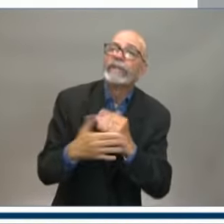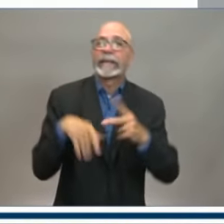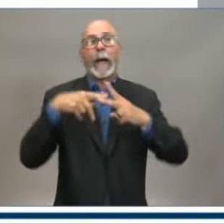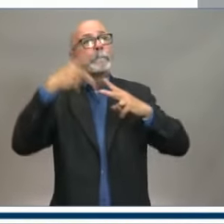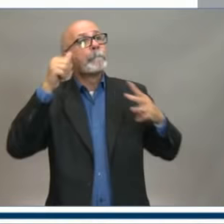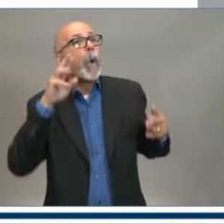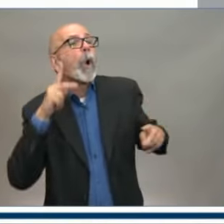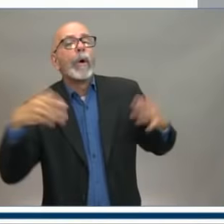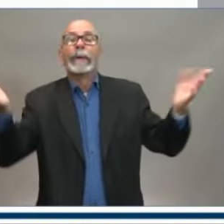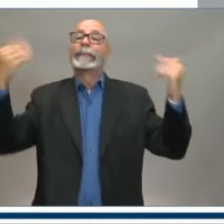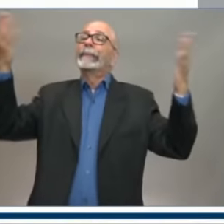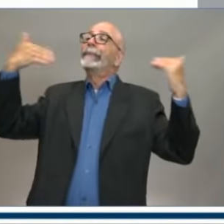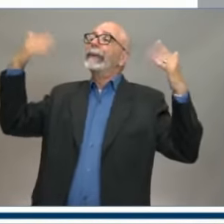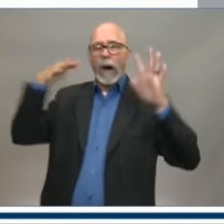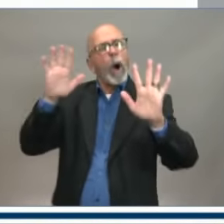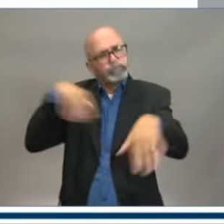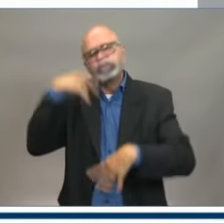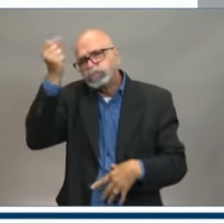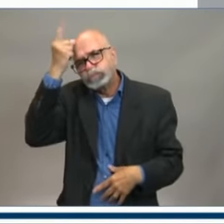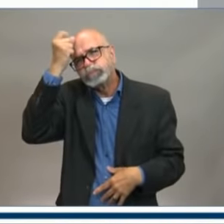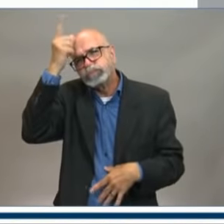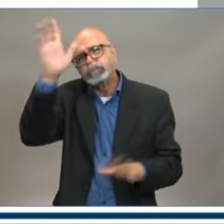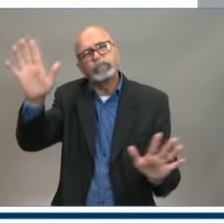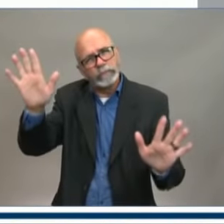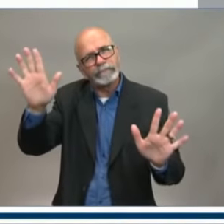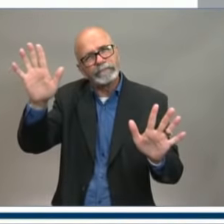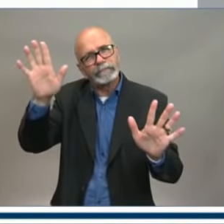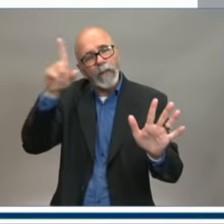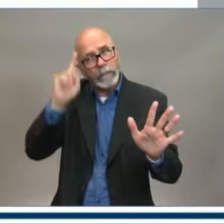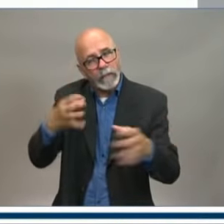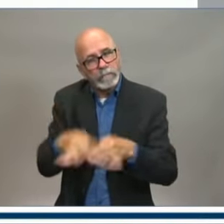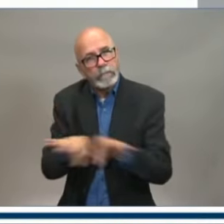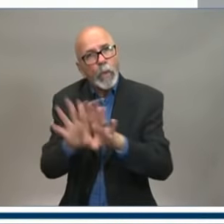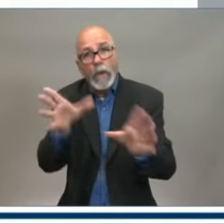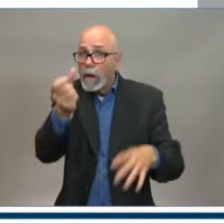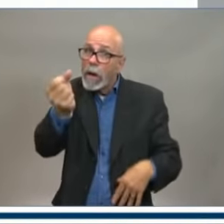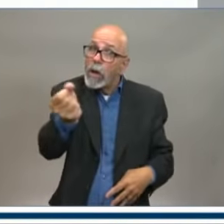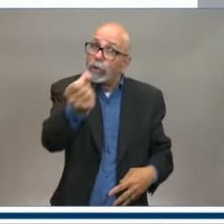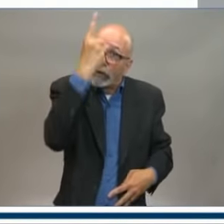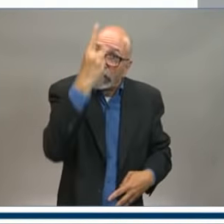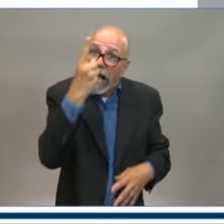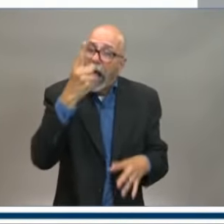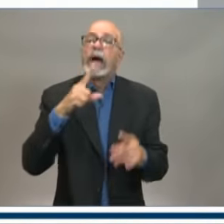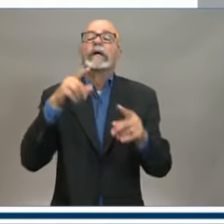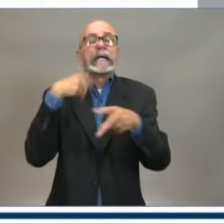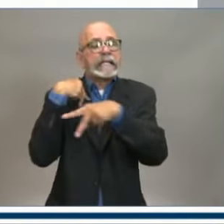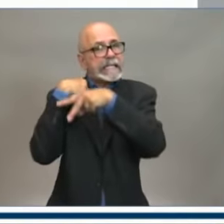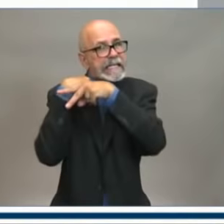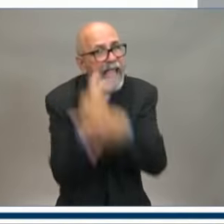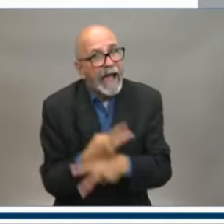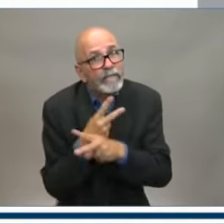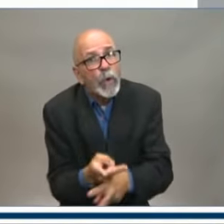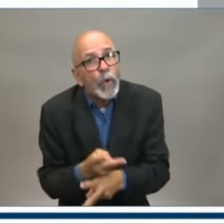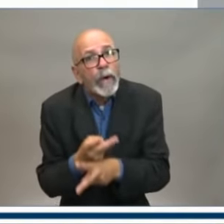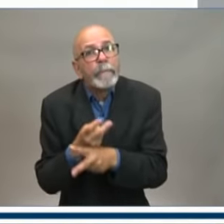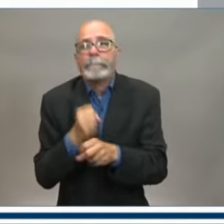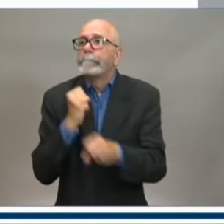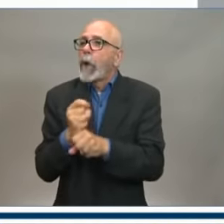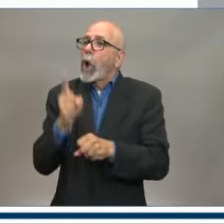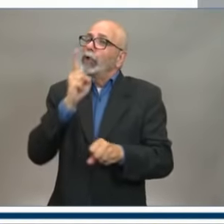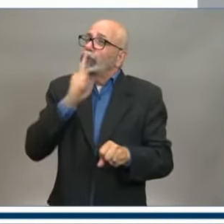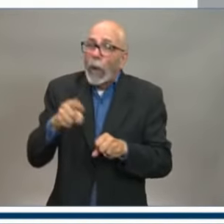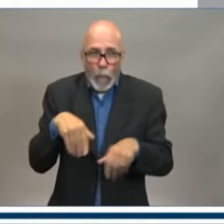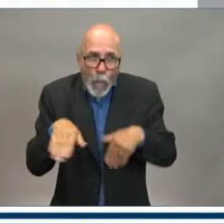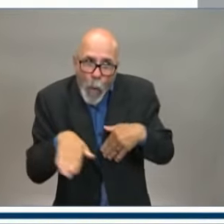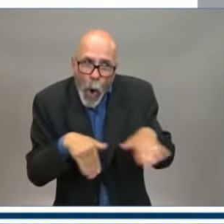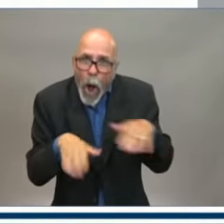Scotians understand their need to continue to be cautious while we open things up, respecting, as I went through, expecting the public health requirements as we